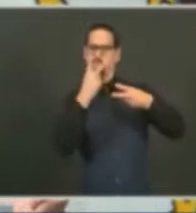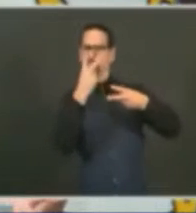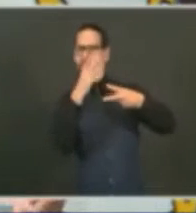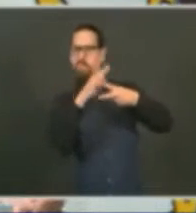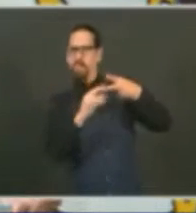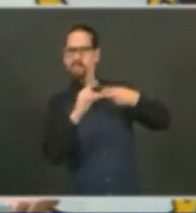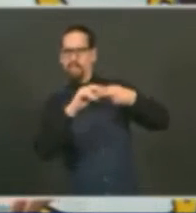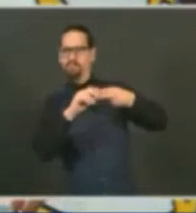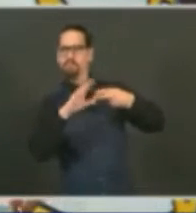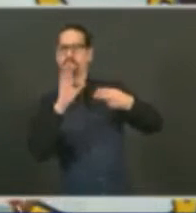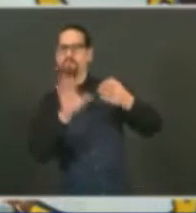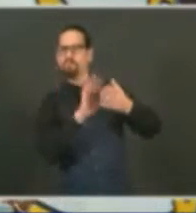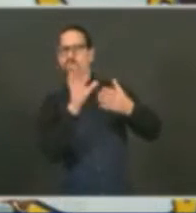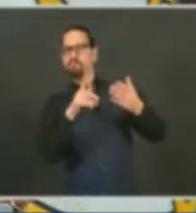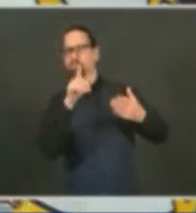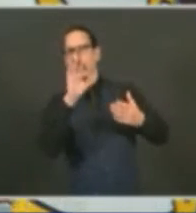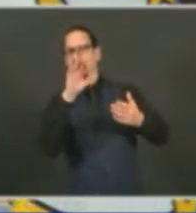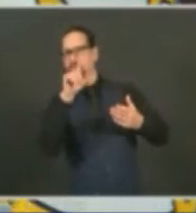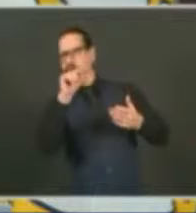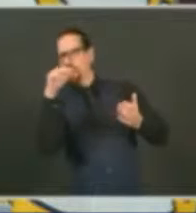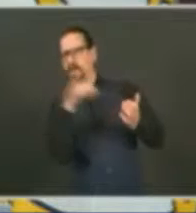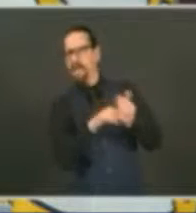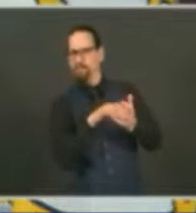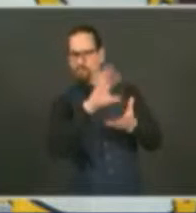Island. Now,